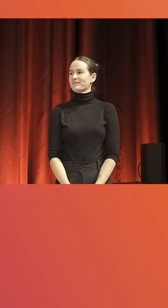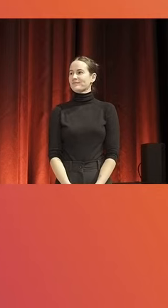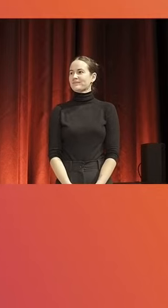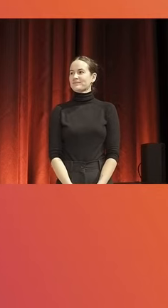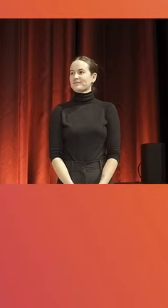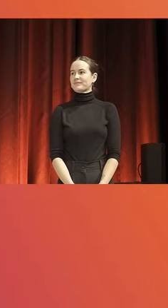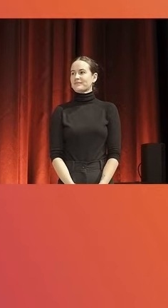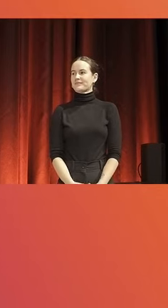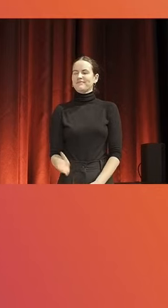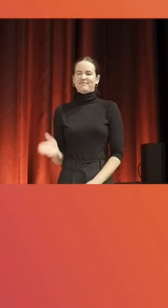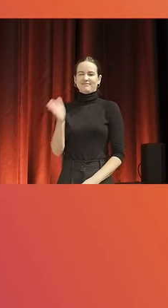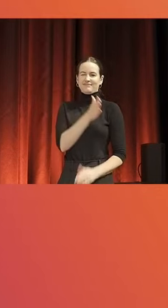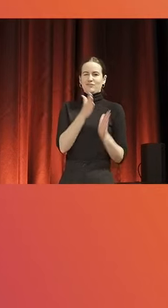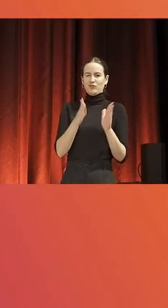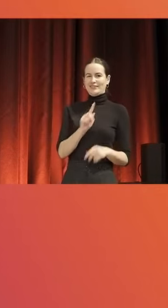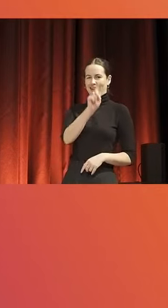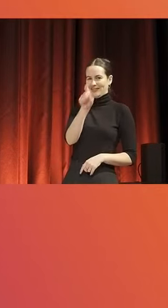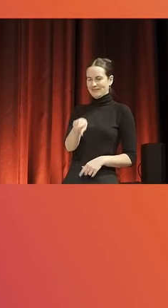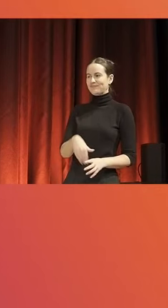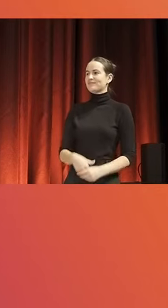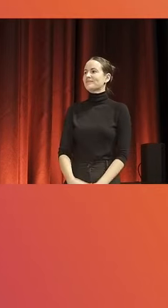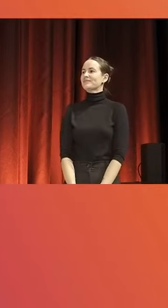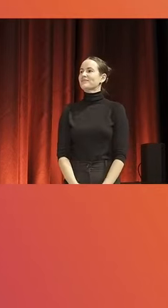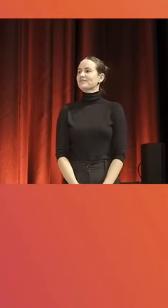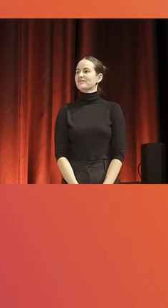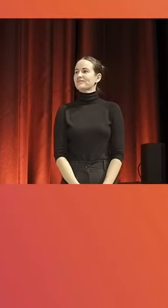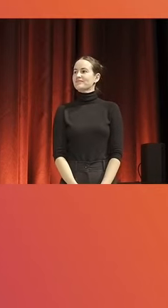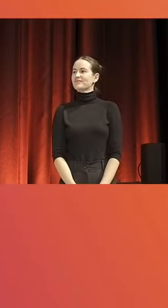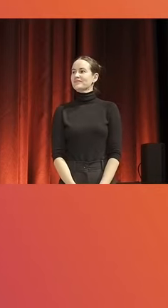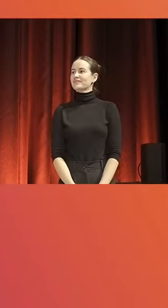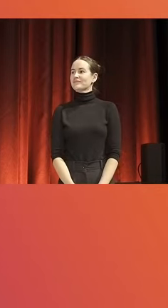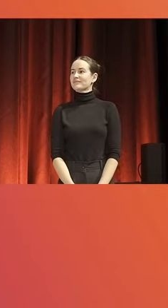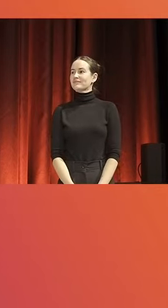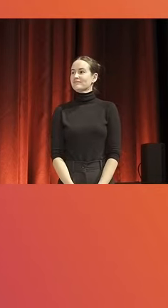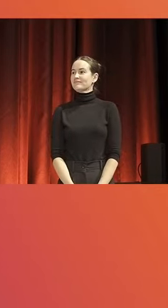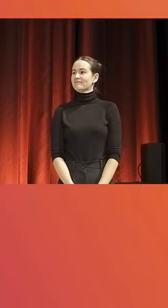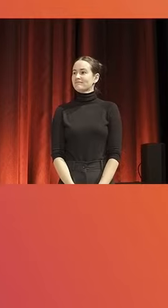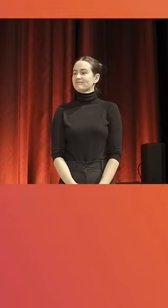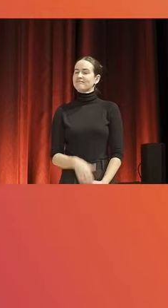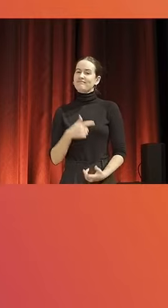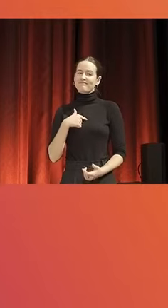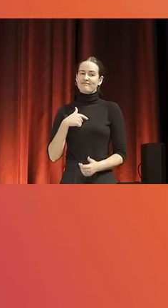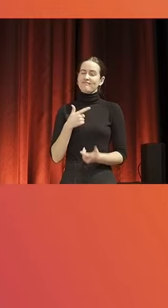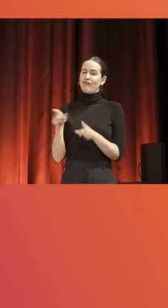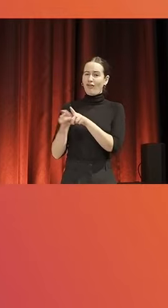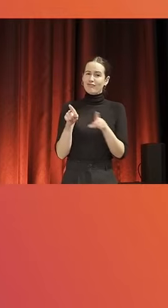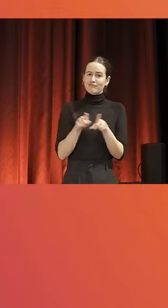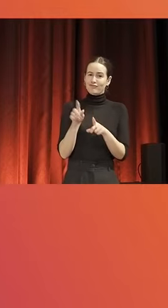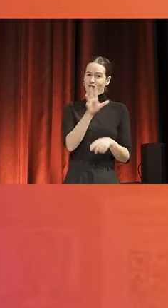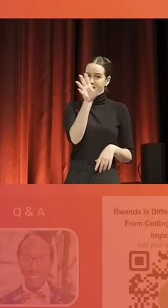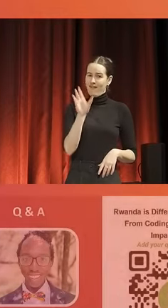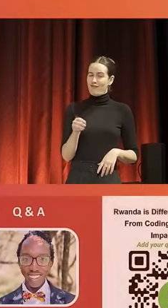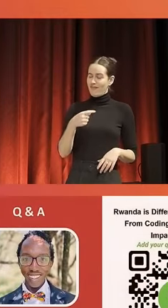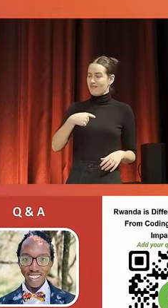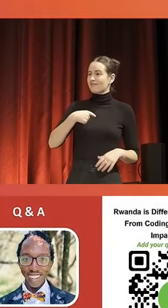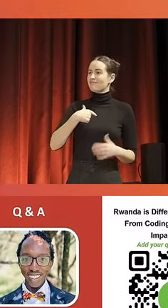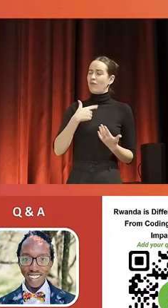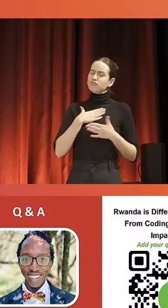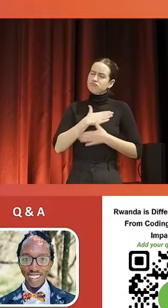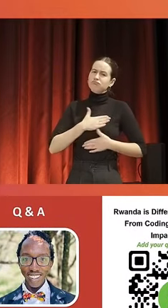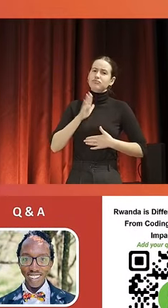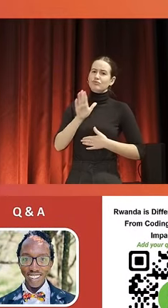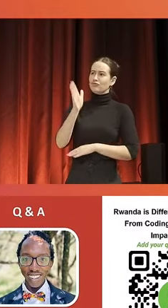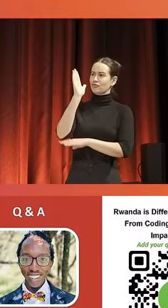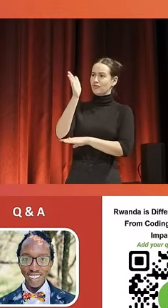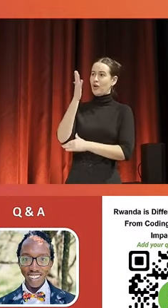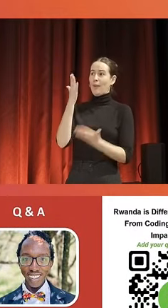Hi, Peter. As a fellow African, I really appreciate your talk. However, people might